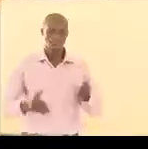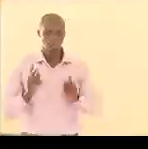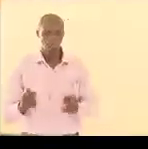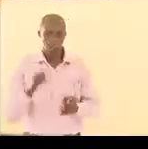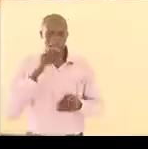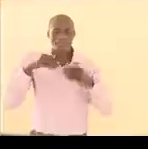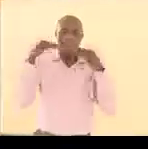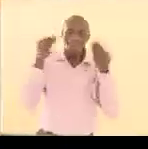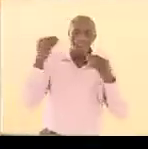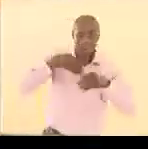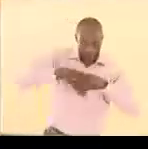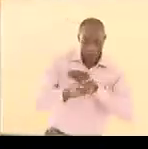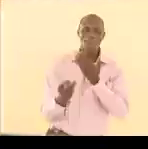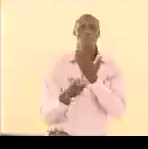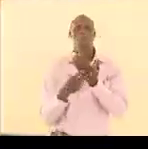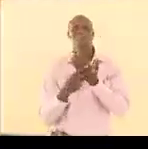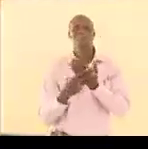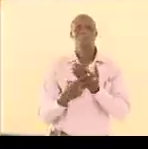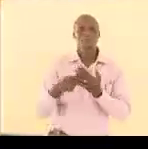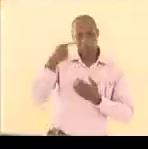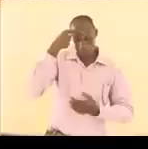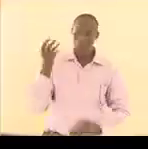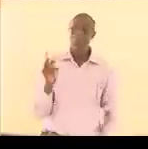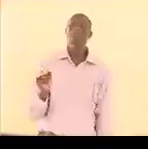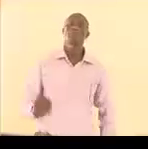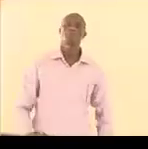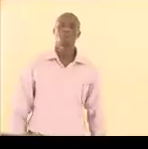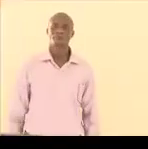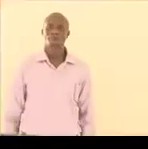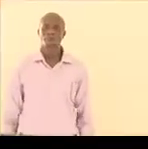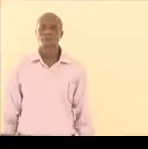are smiling to the bank on their account.